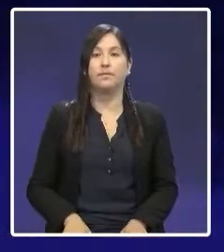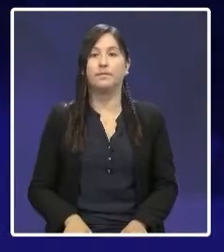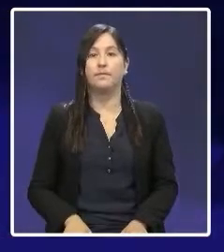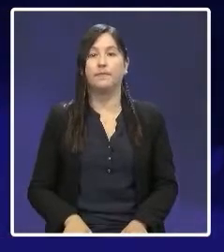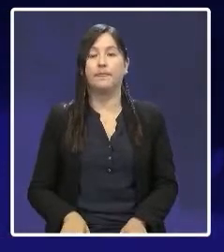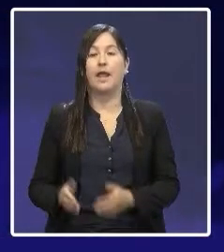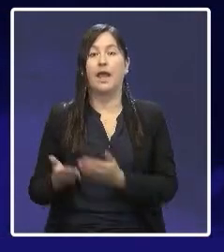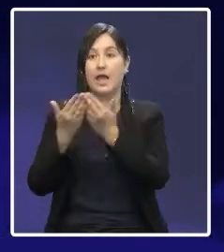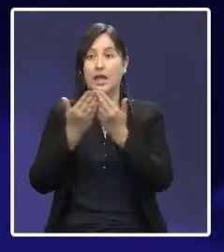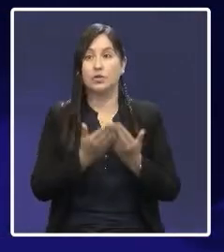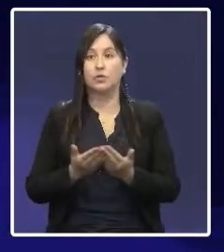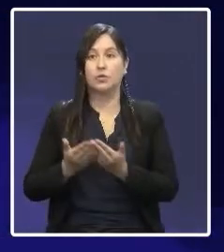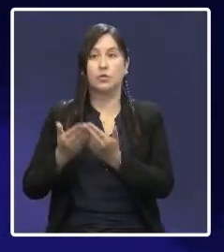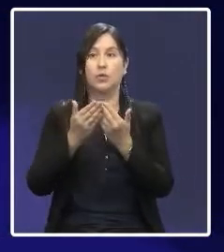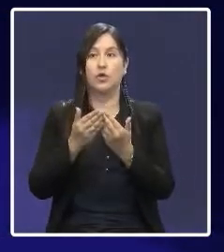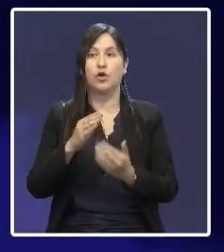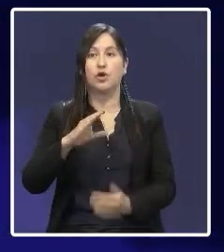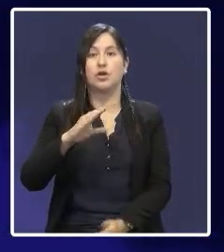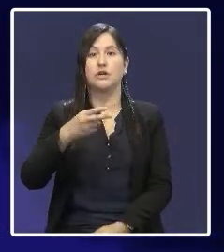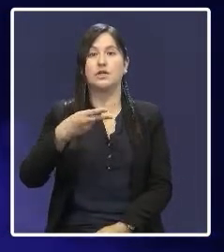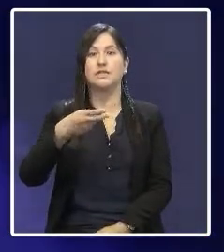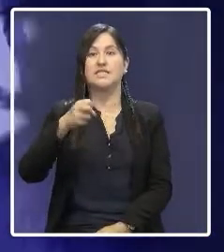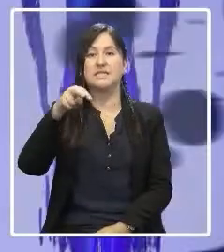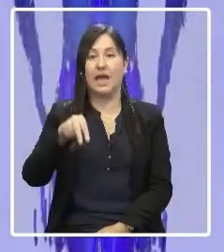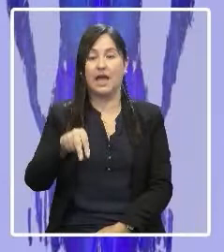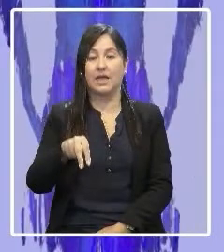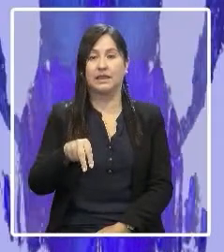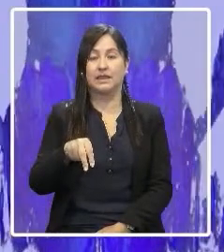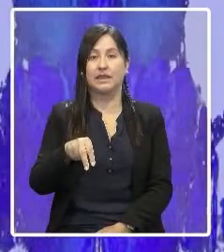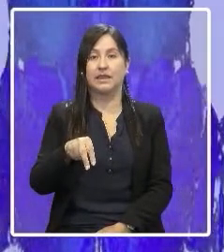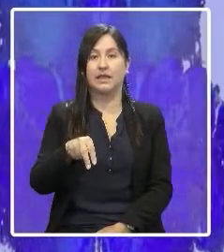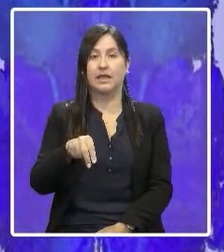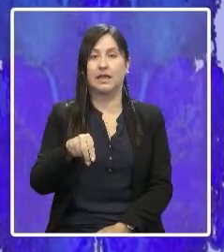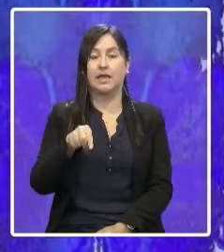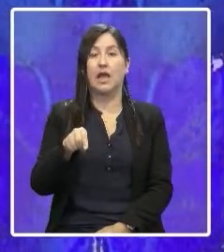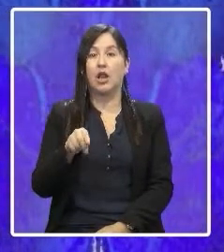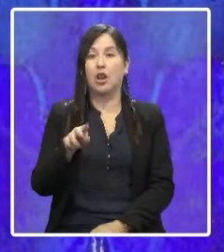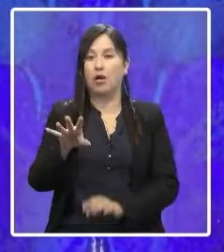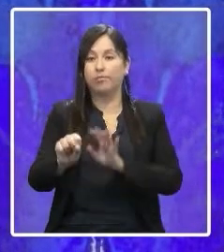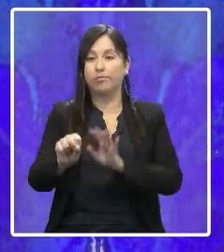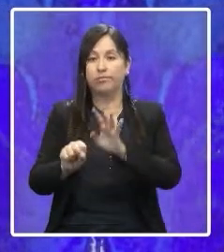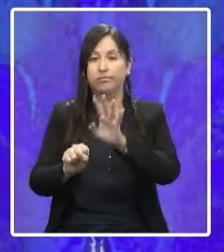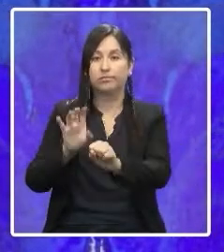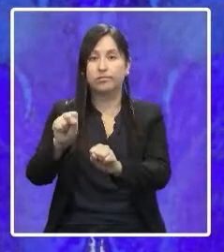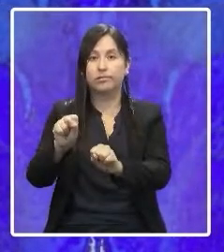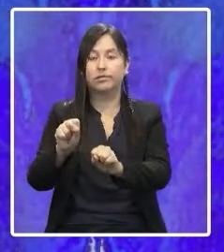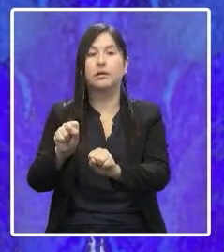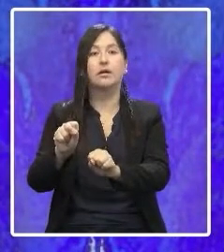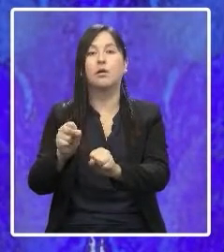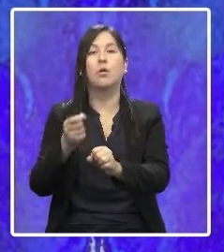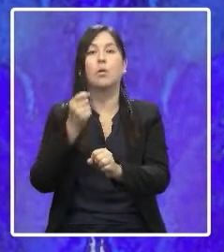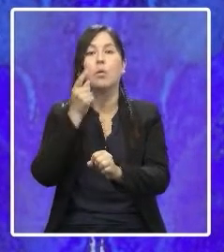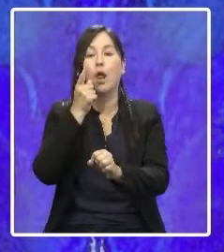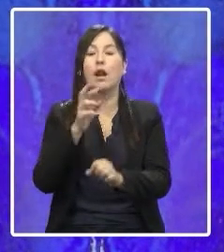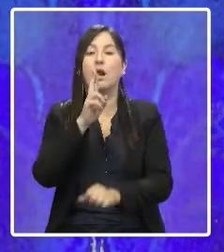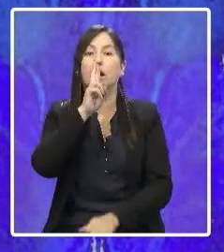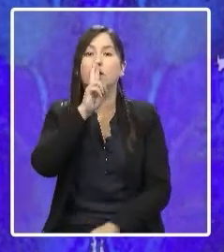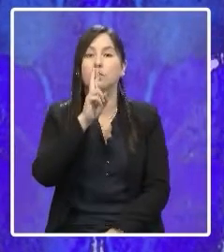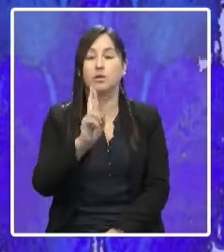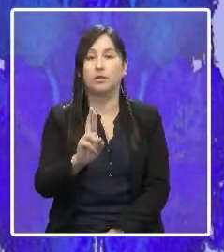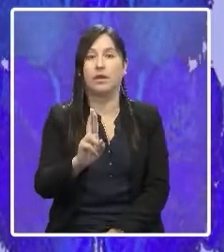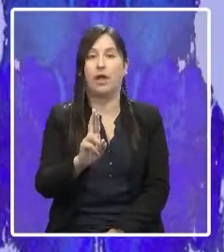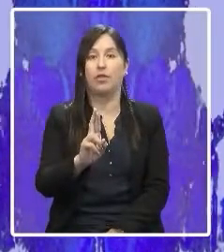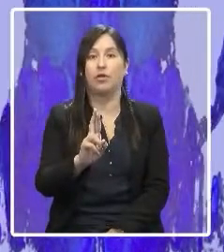addiction. And here they took the findings from 63 different studies across 32 different countries with